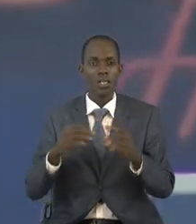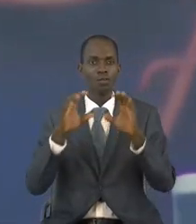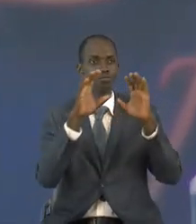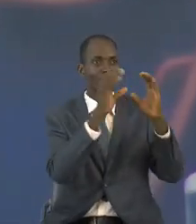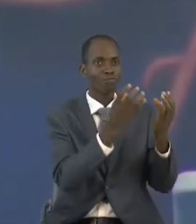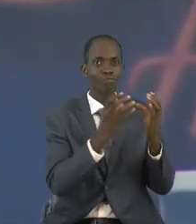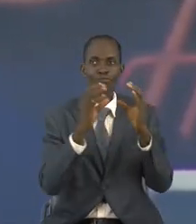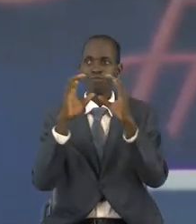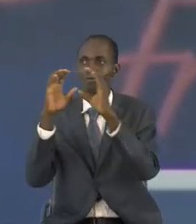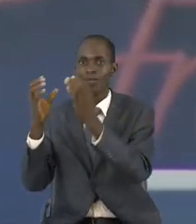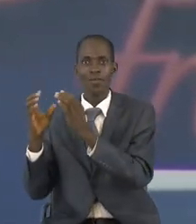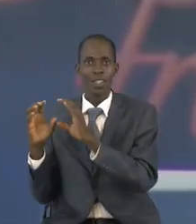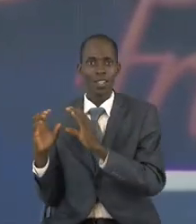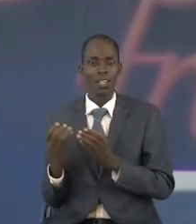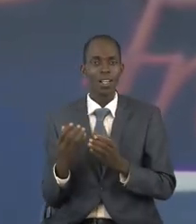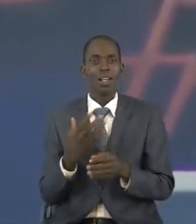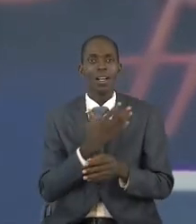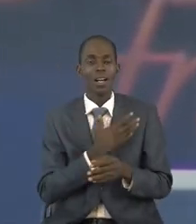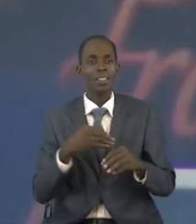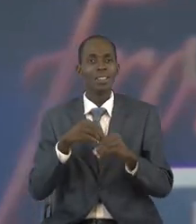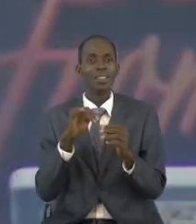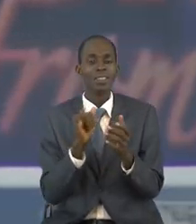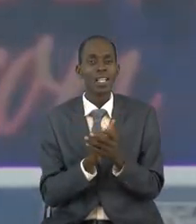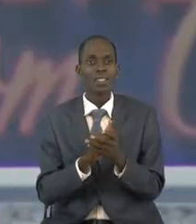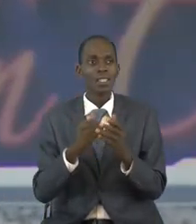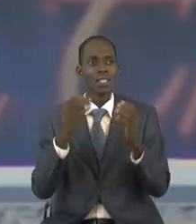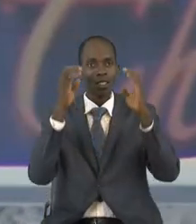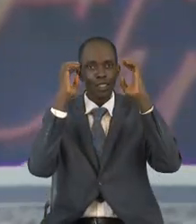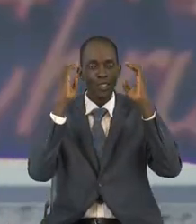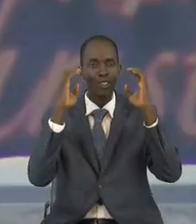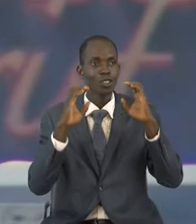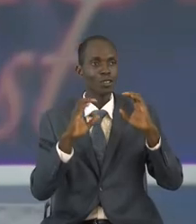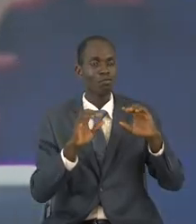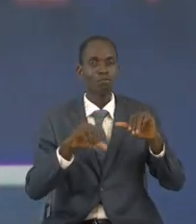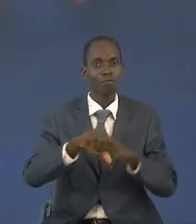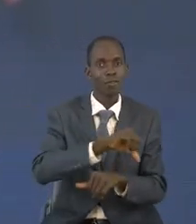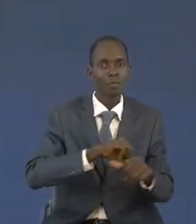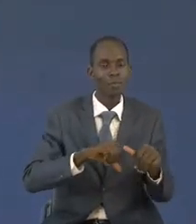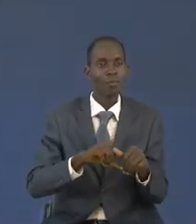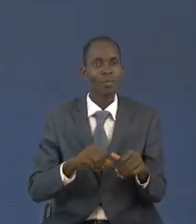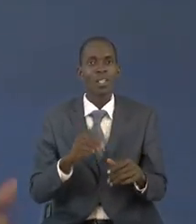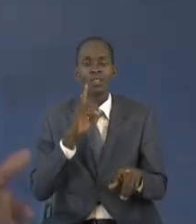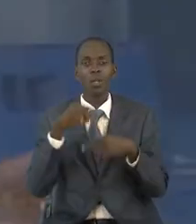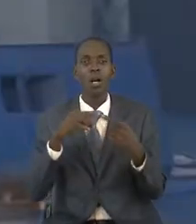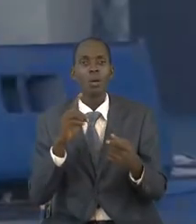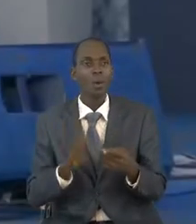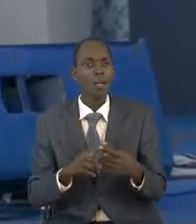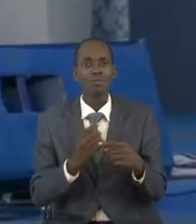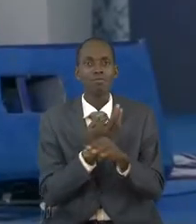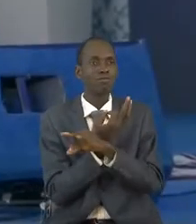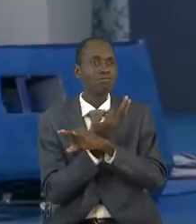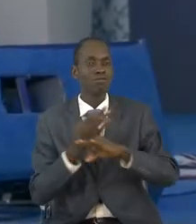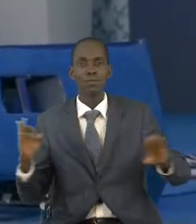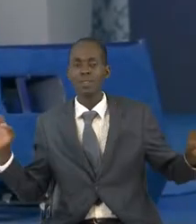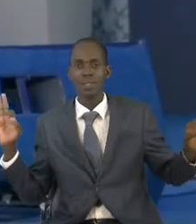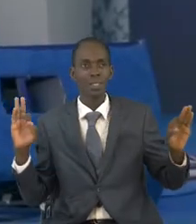new psychedelic fellowships. And liberty, talk about liberty, and talk about license,